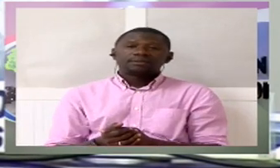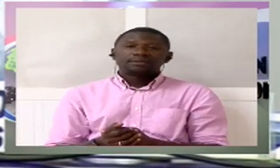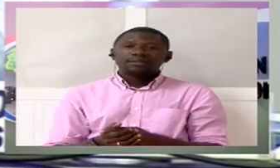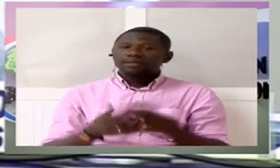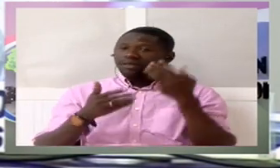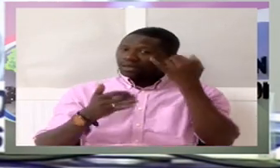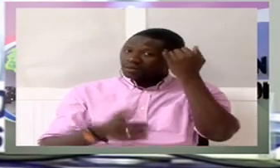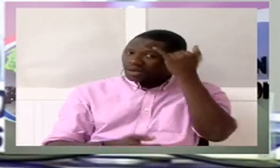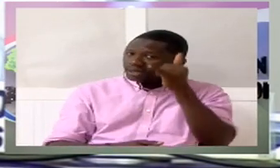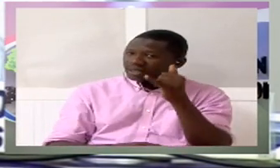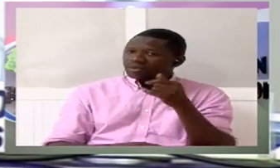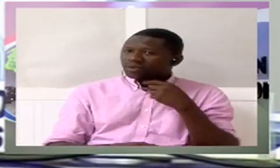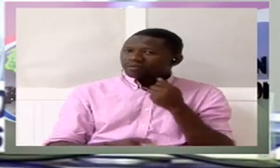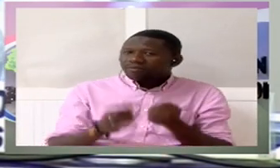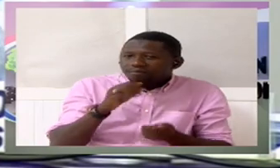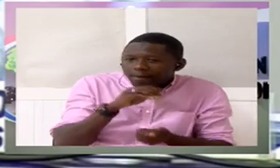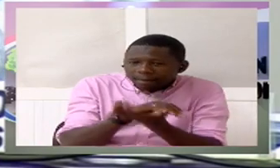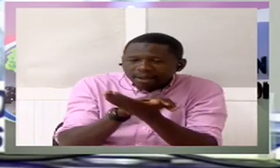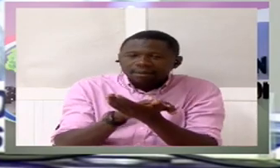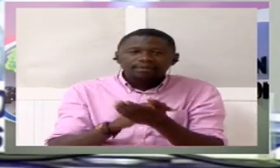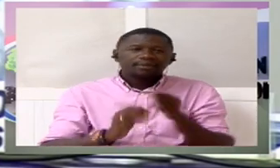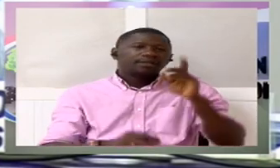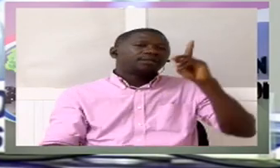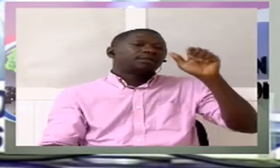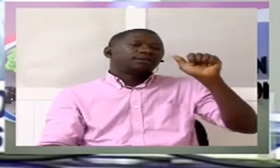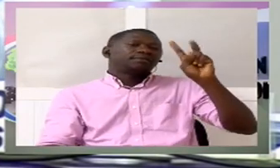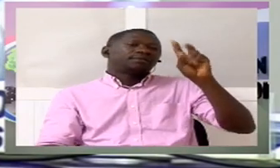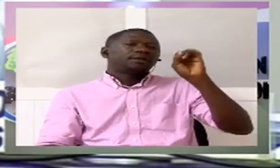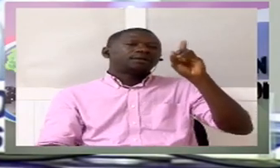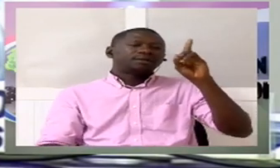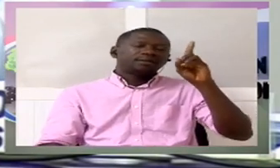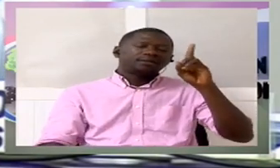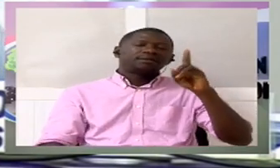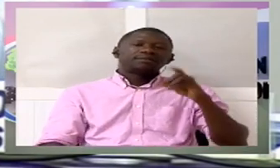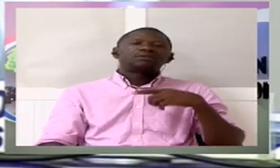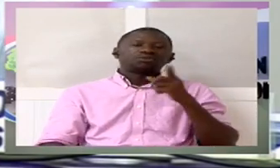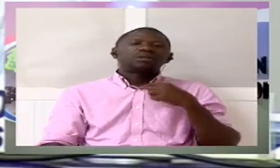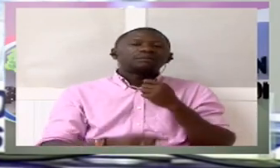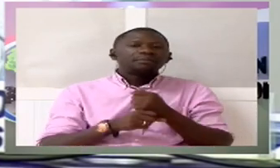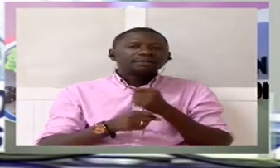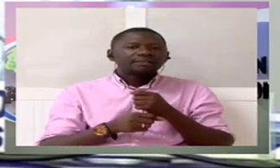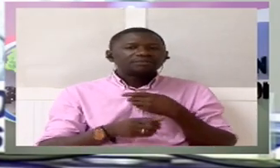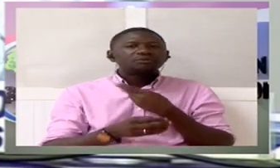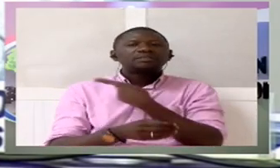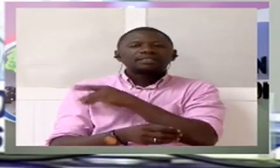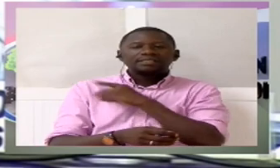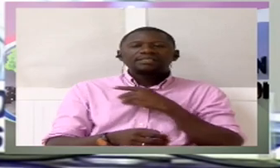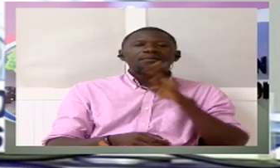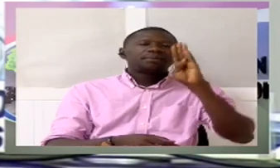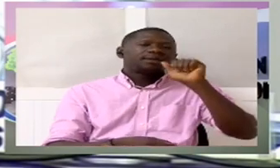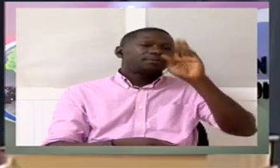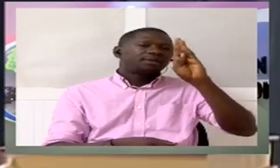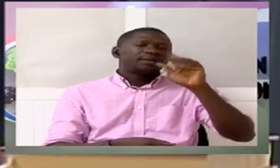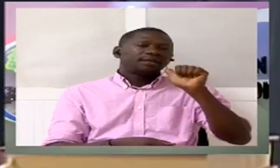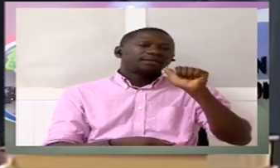David Koli in order to ensure that Baba was treated in the way he ought to have been treated. Munta